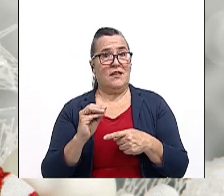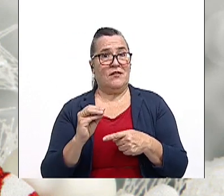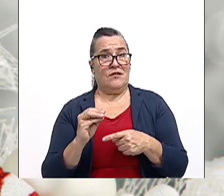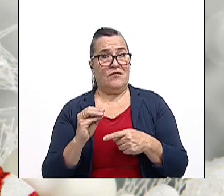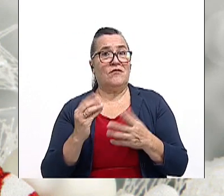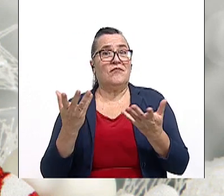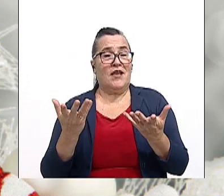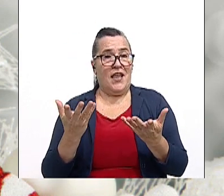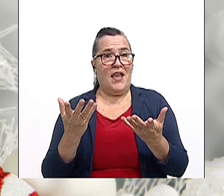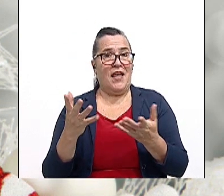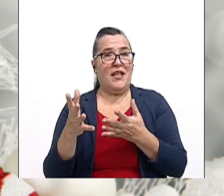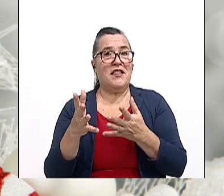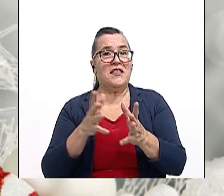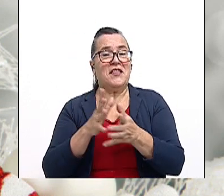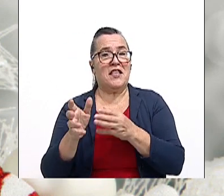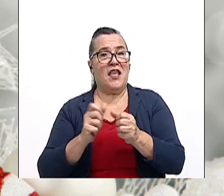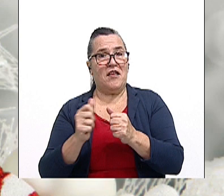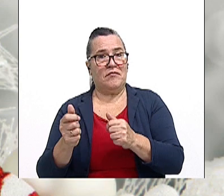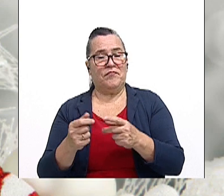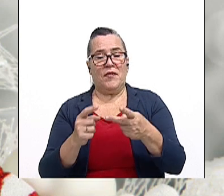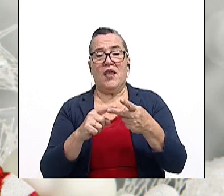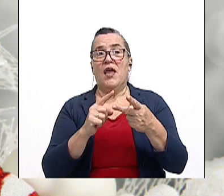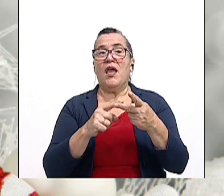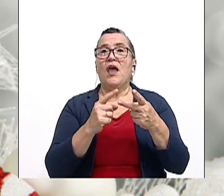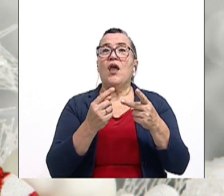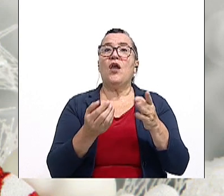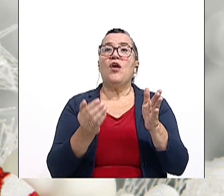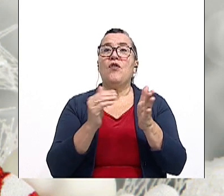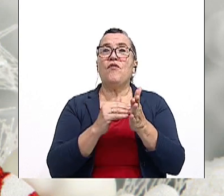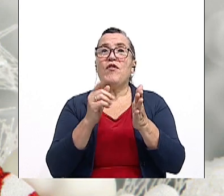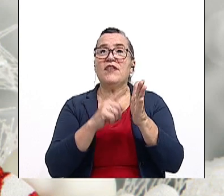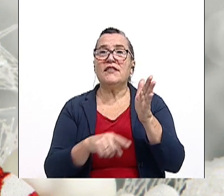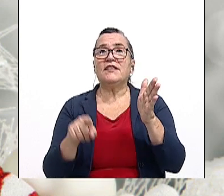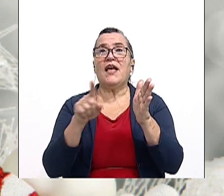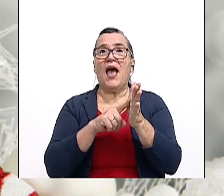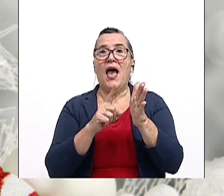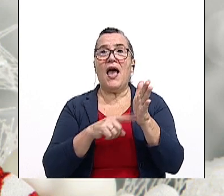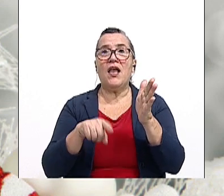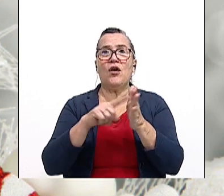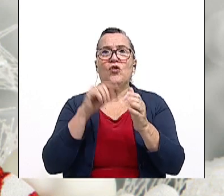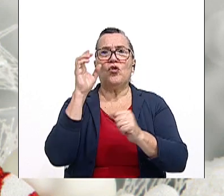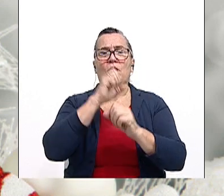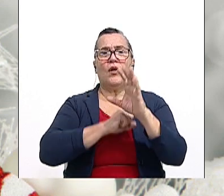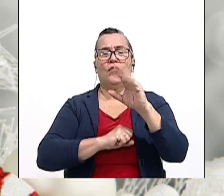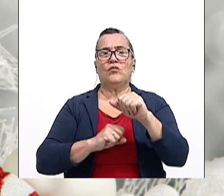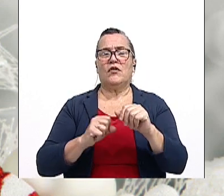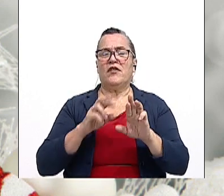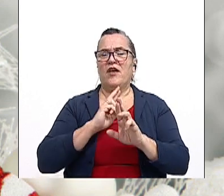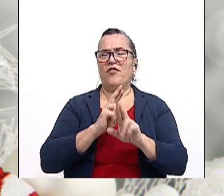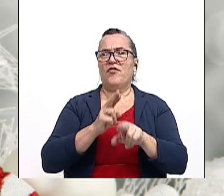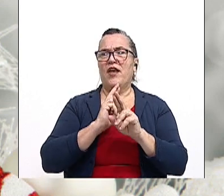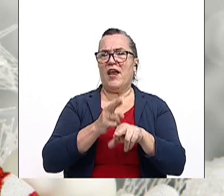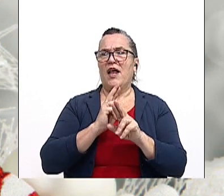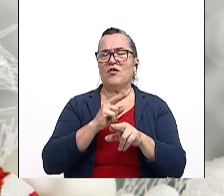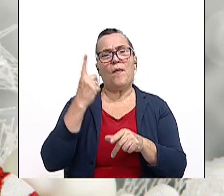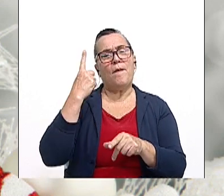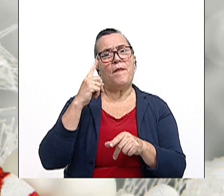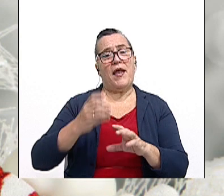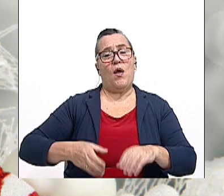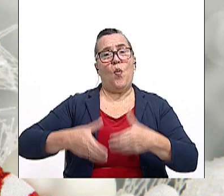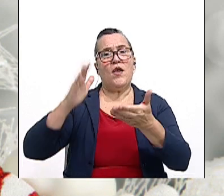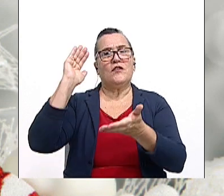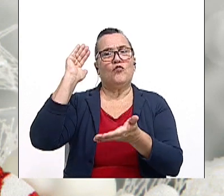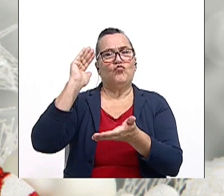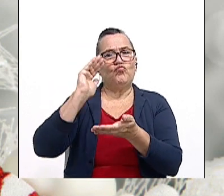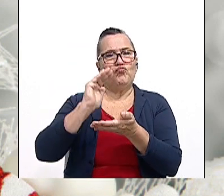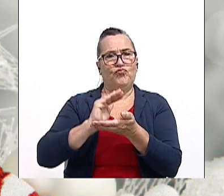biodegradable and easy recycled. We can consider sustainable gifts, minimize waste, and